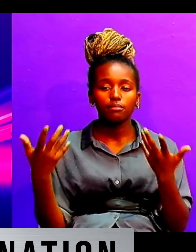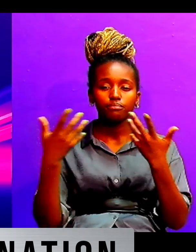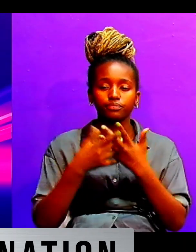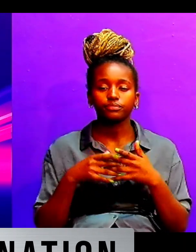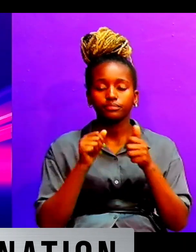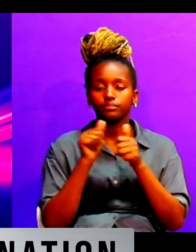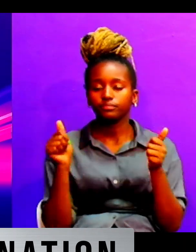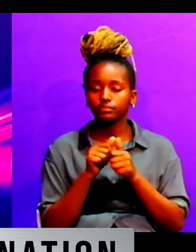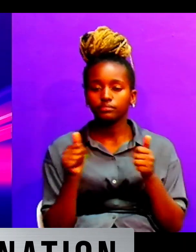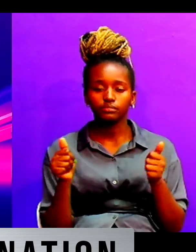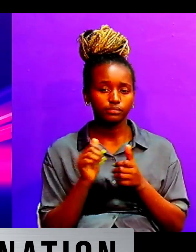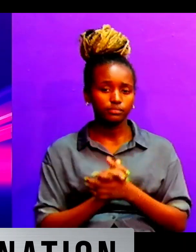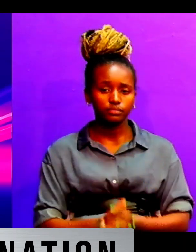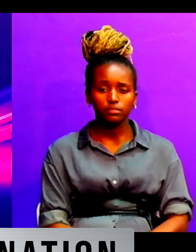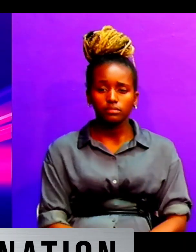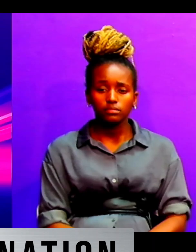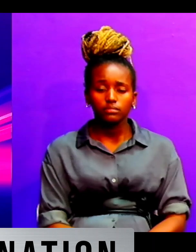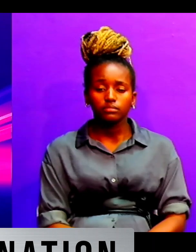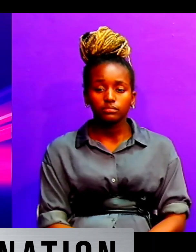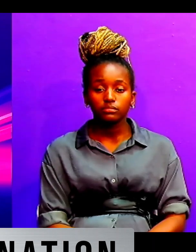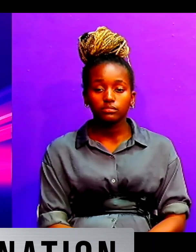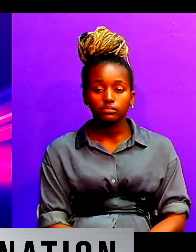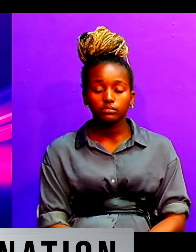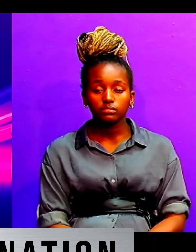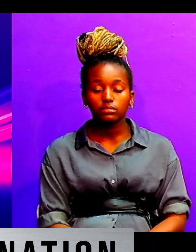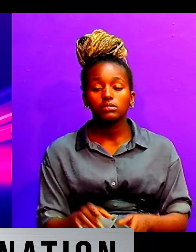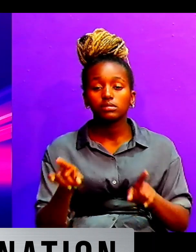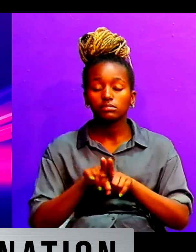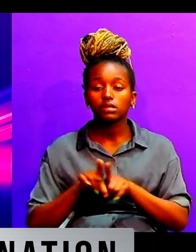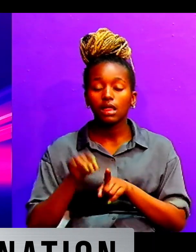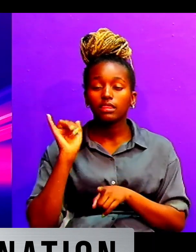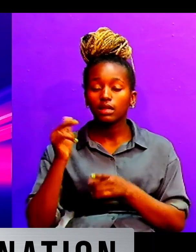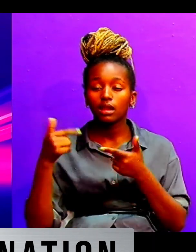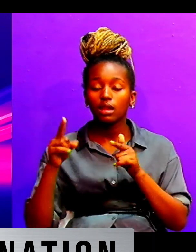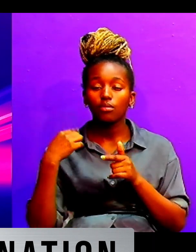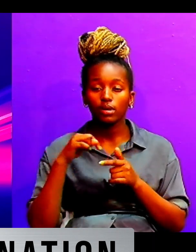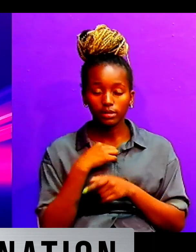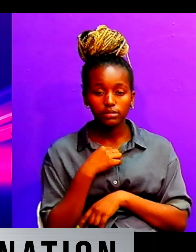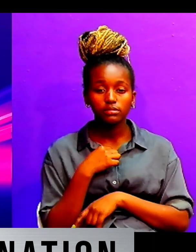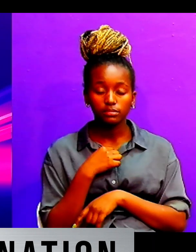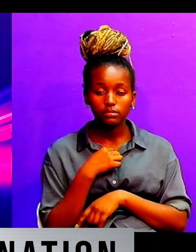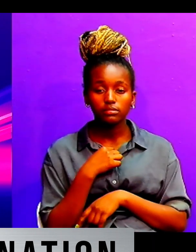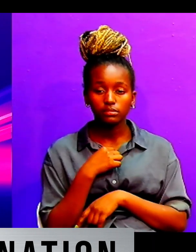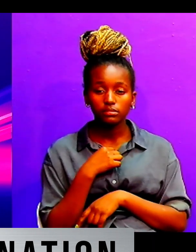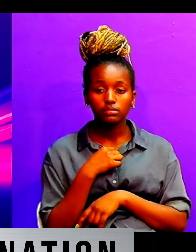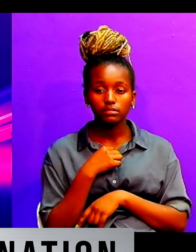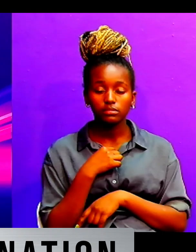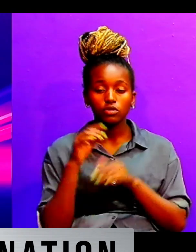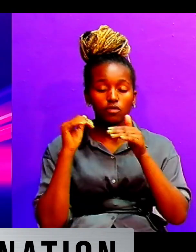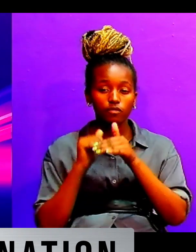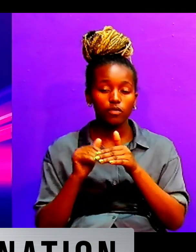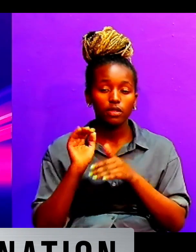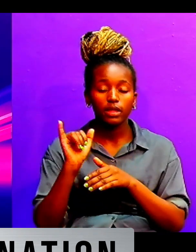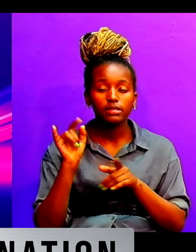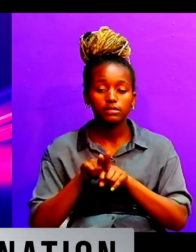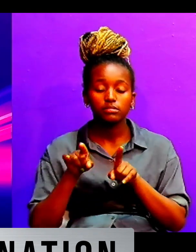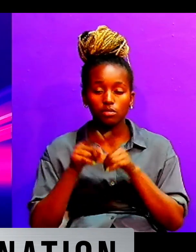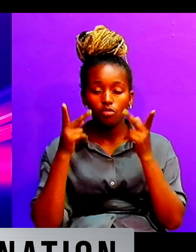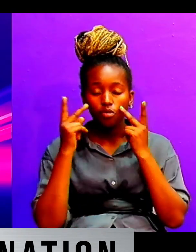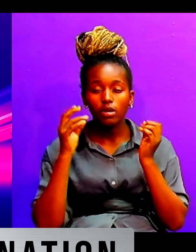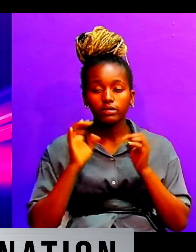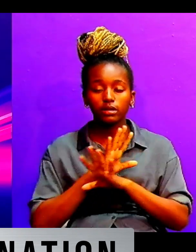the technology. Yeah. And so we can be able to follow through, and you see, you can be able to see the